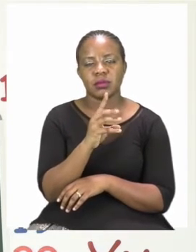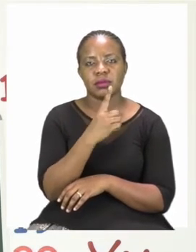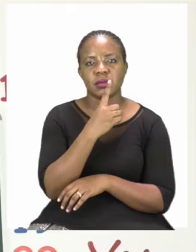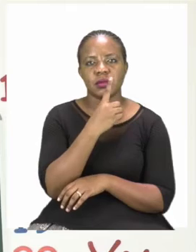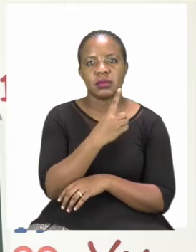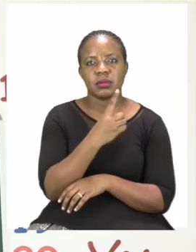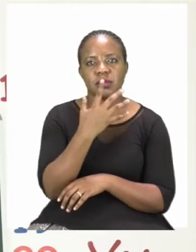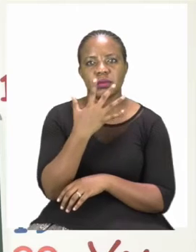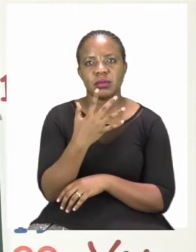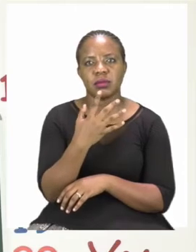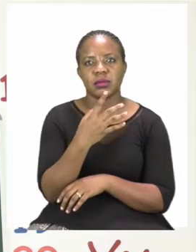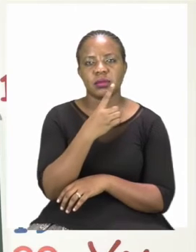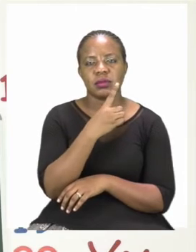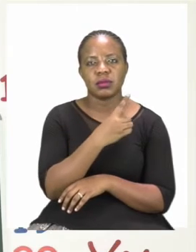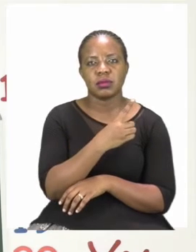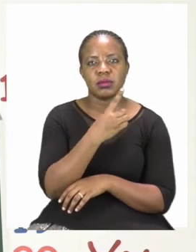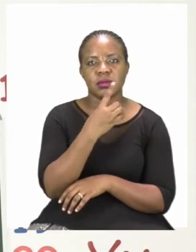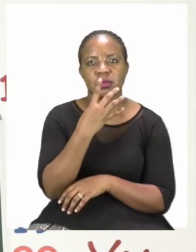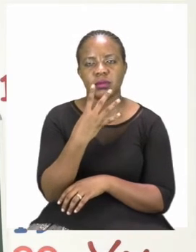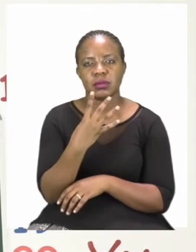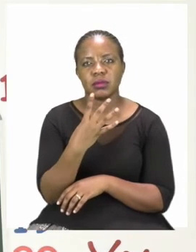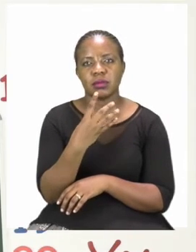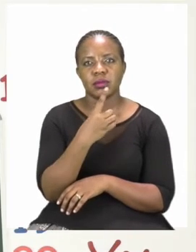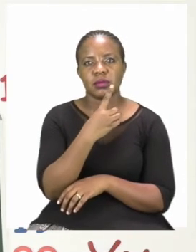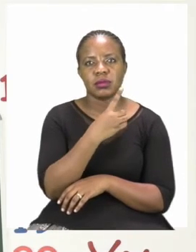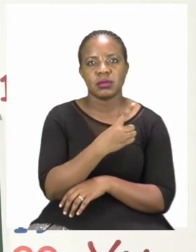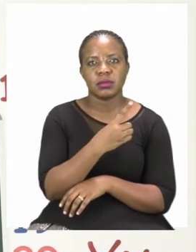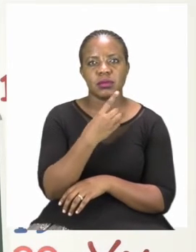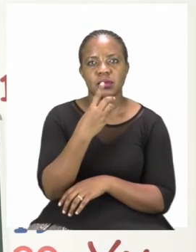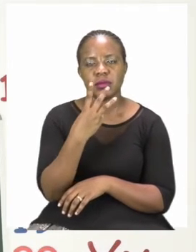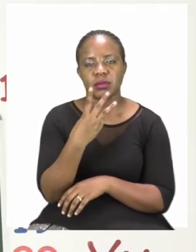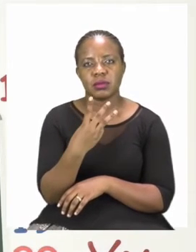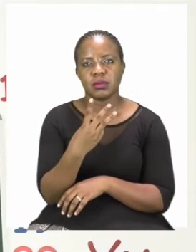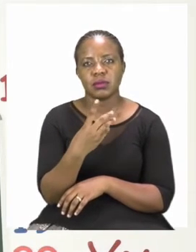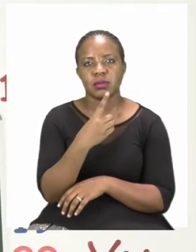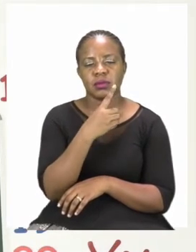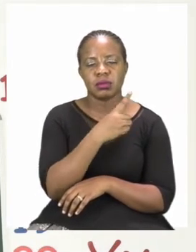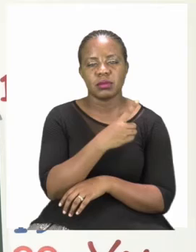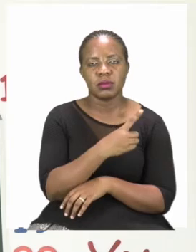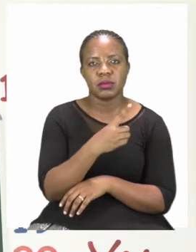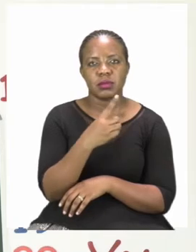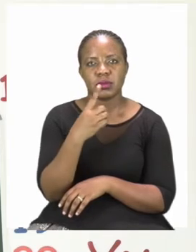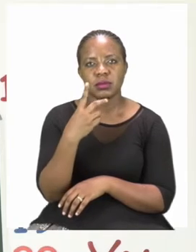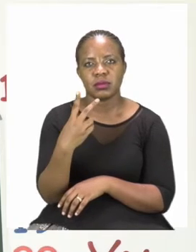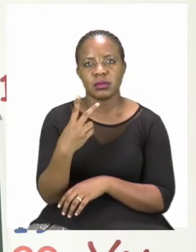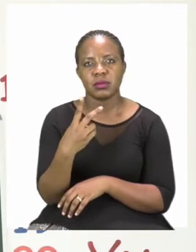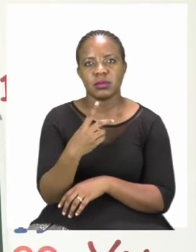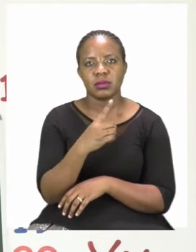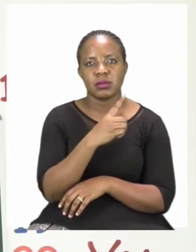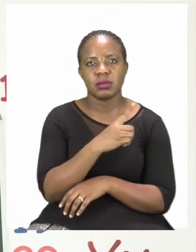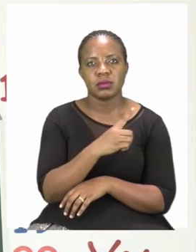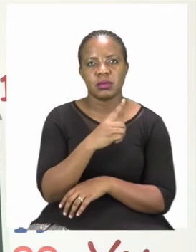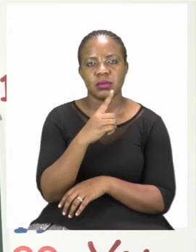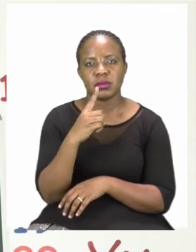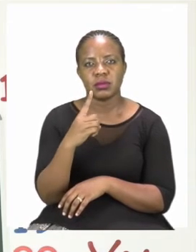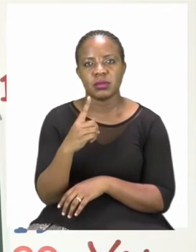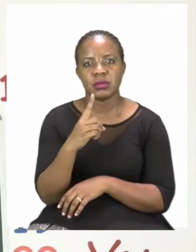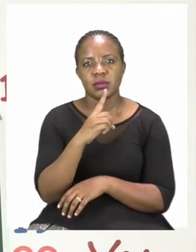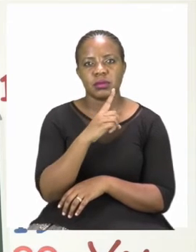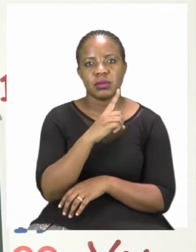Welcome to My Zone Online School. My name is Teacher Mutsa. Get your education